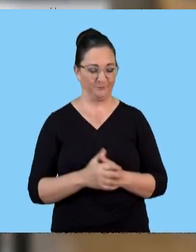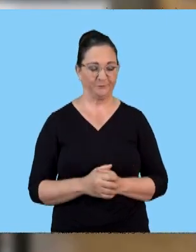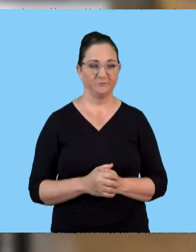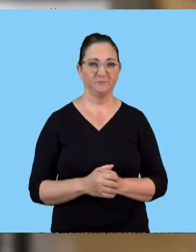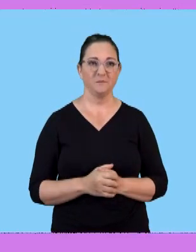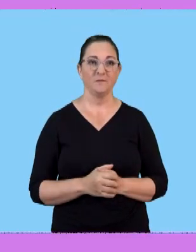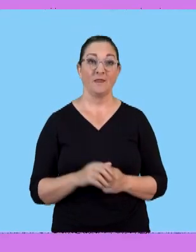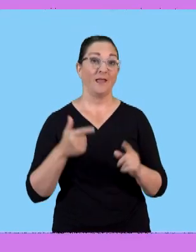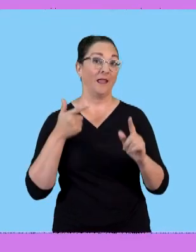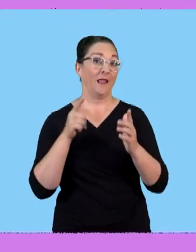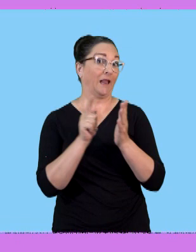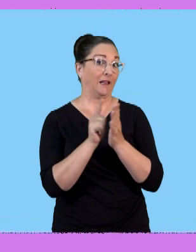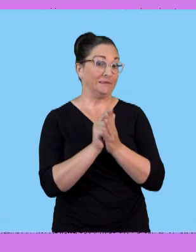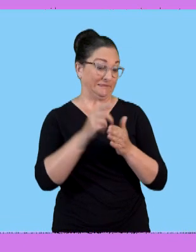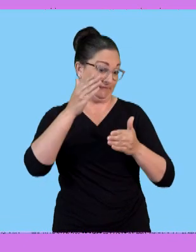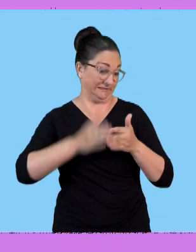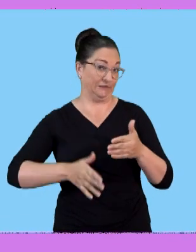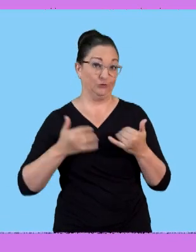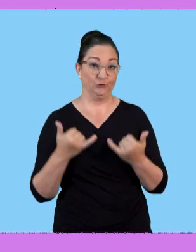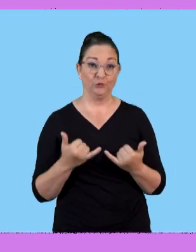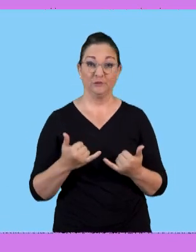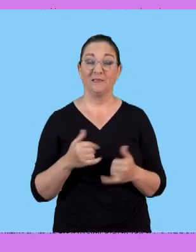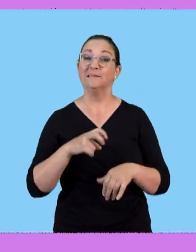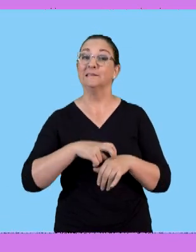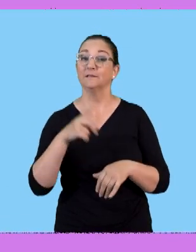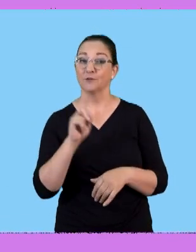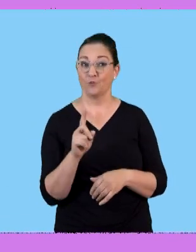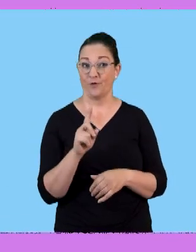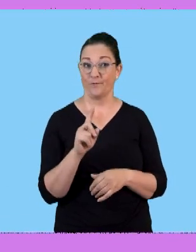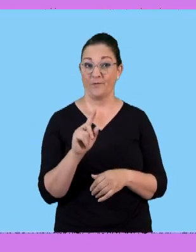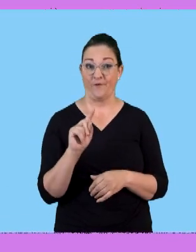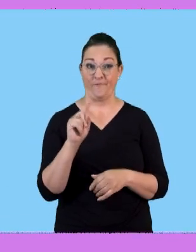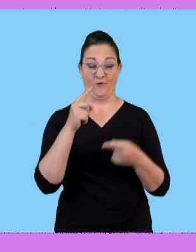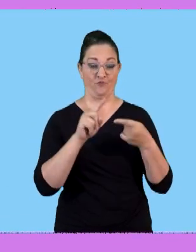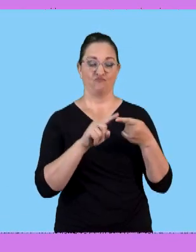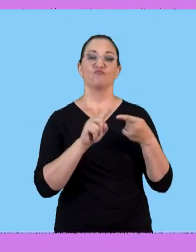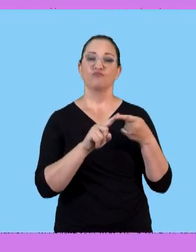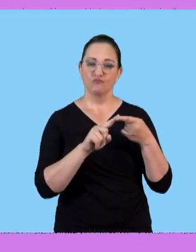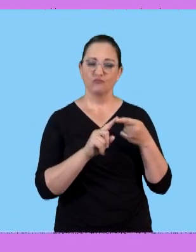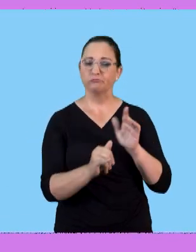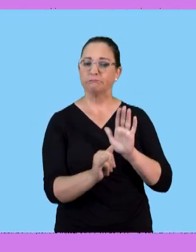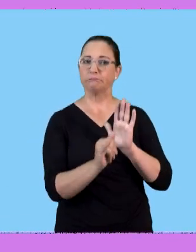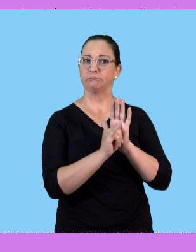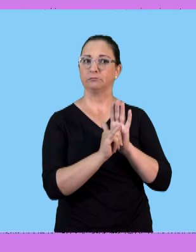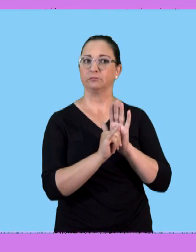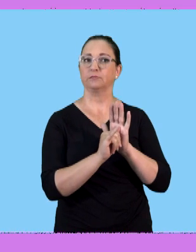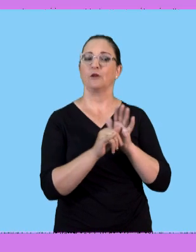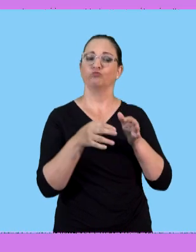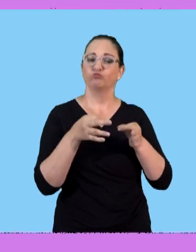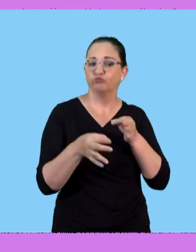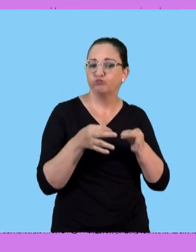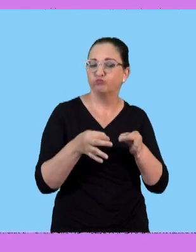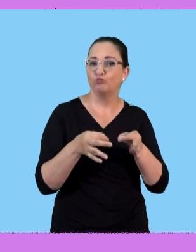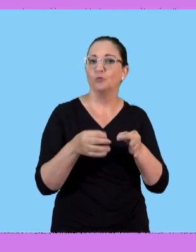lesson objectives. So by the end of this lesson, you should be able to, first of all, identify, define, as well